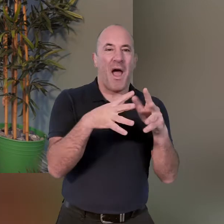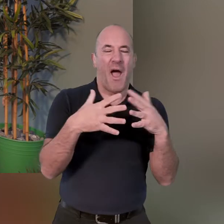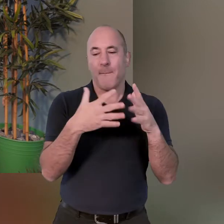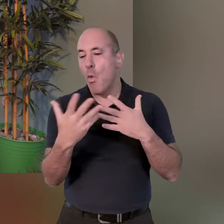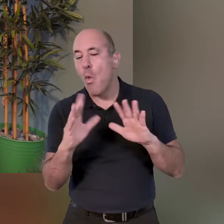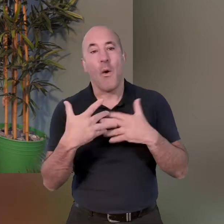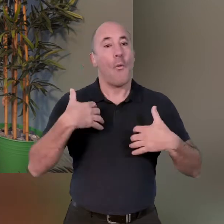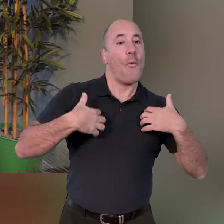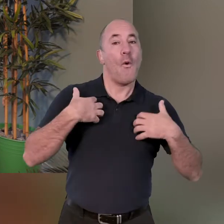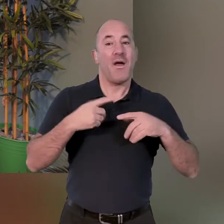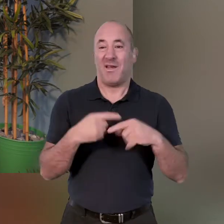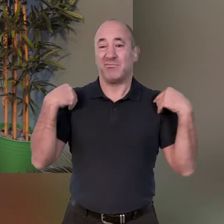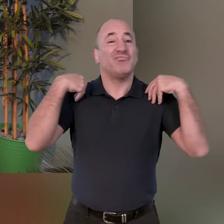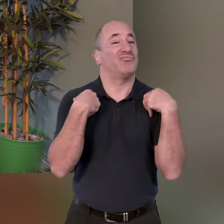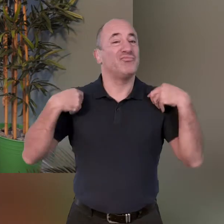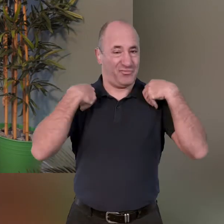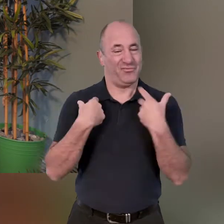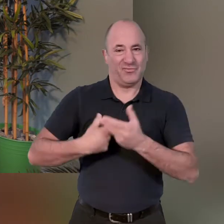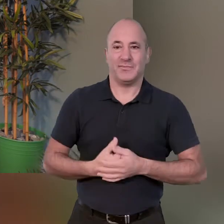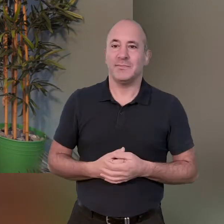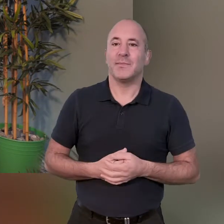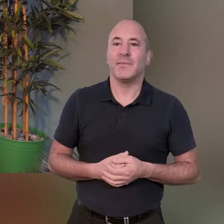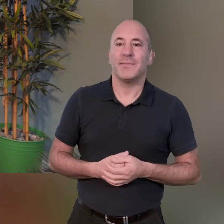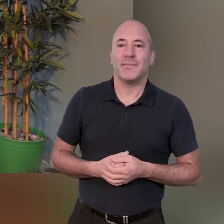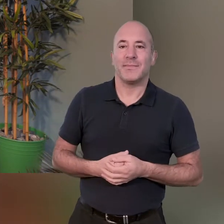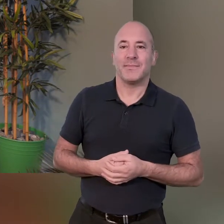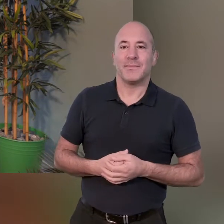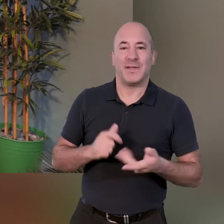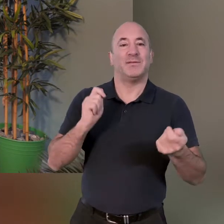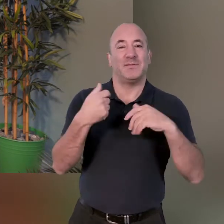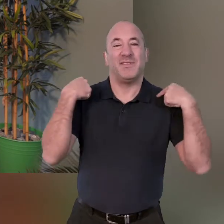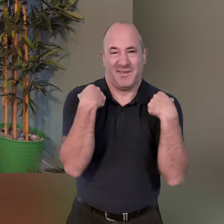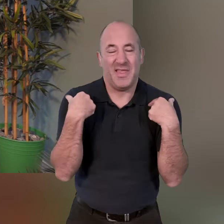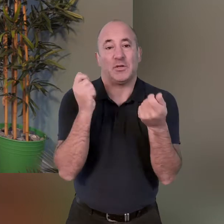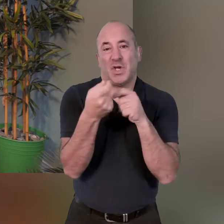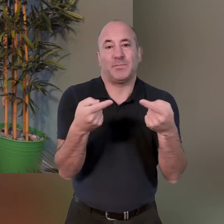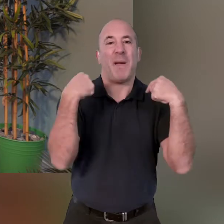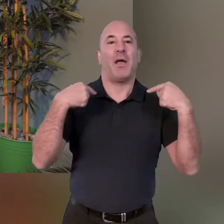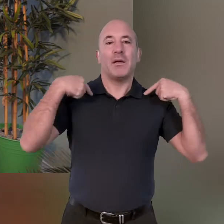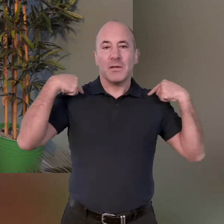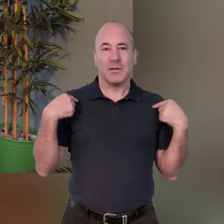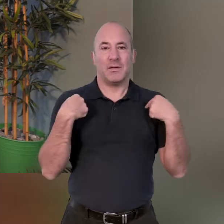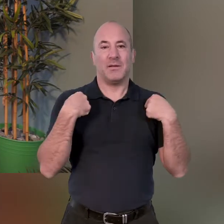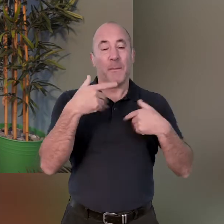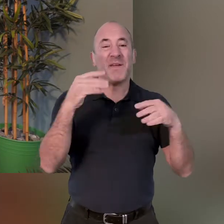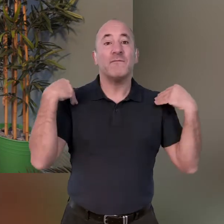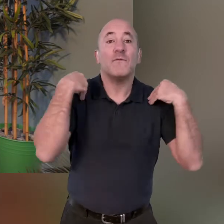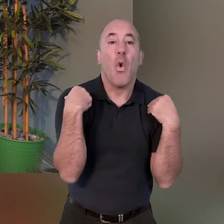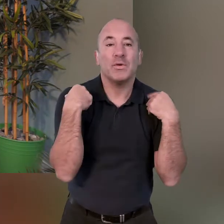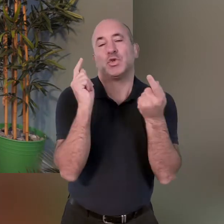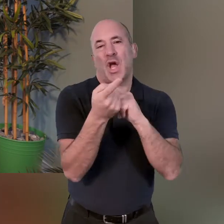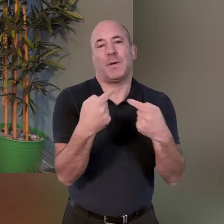different ways to make it a little bit more interesting. So some other times you do it. Let's change direction with the shoulders. So if you were going forwards,